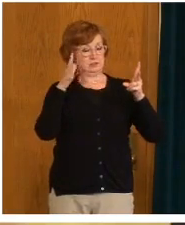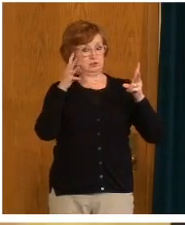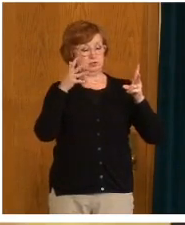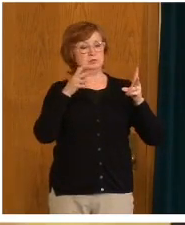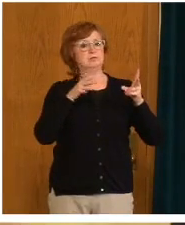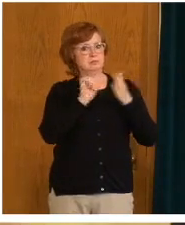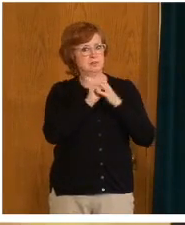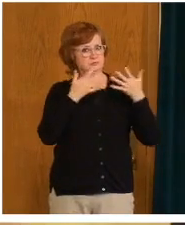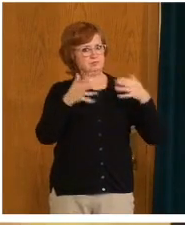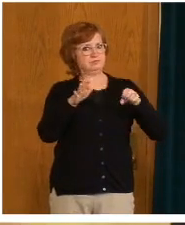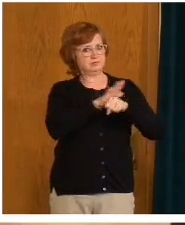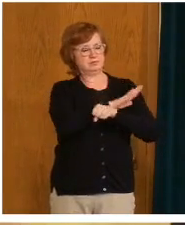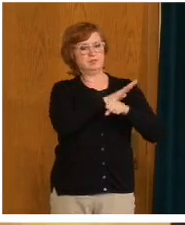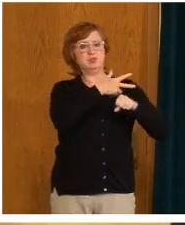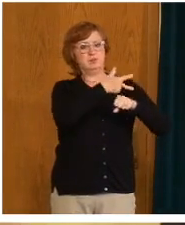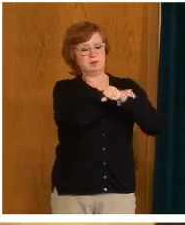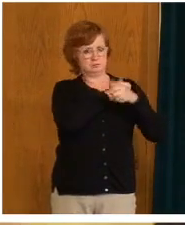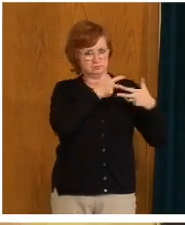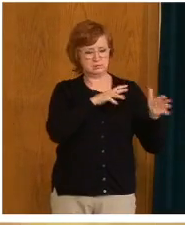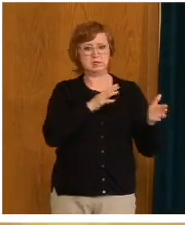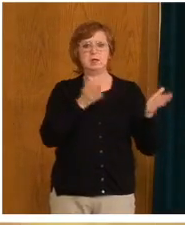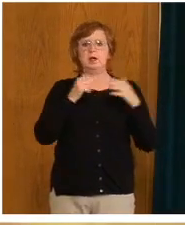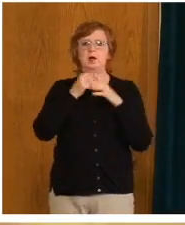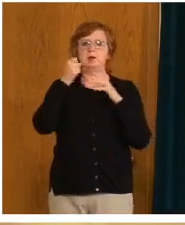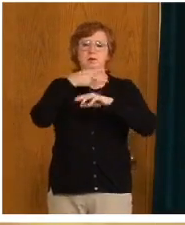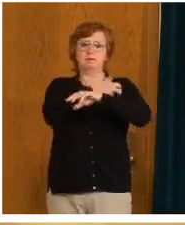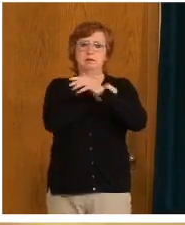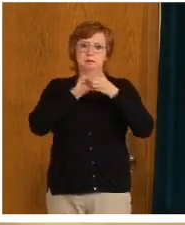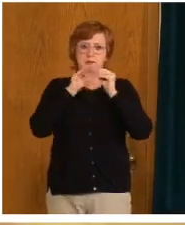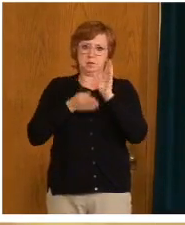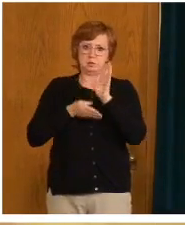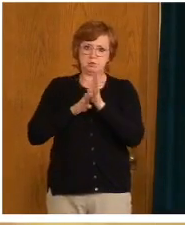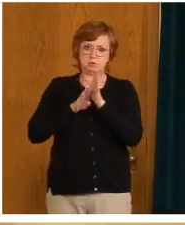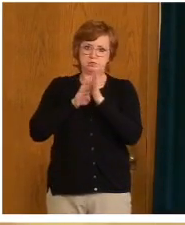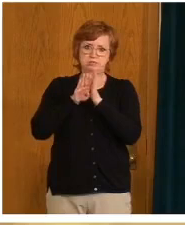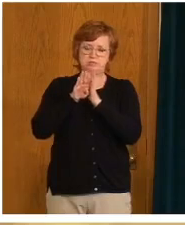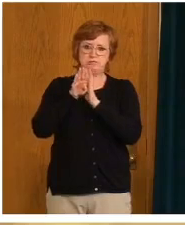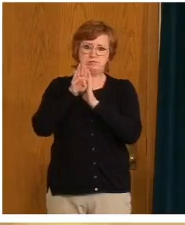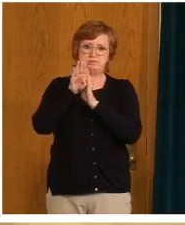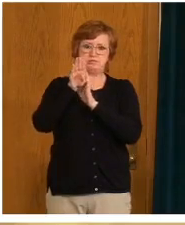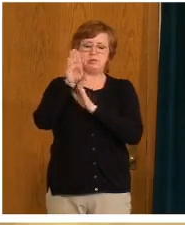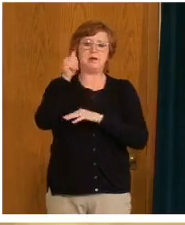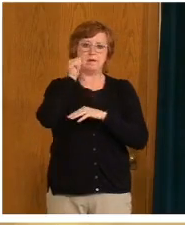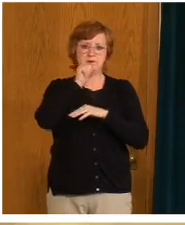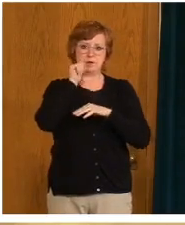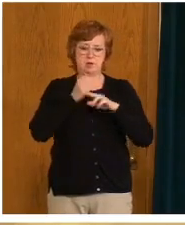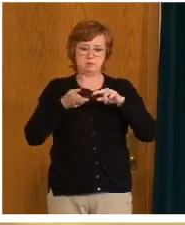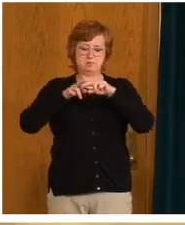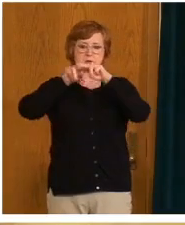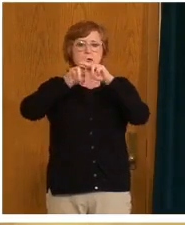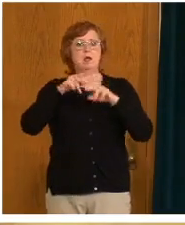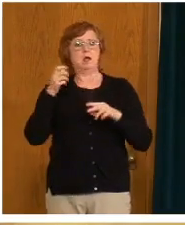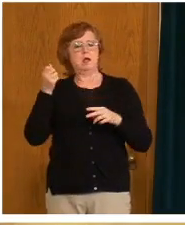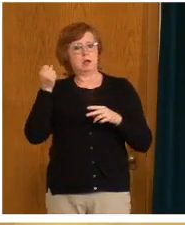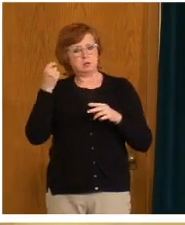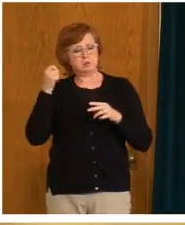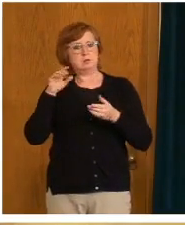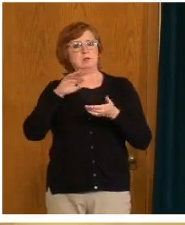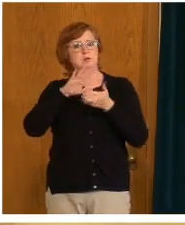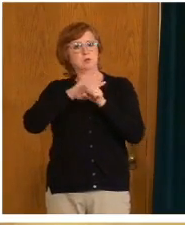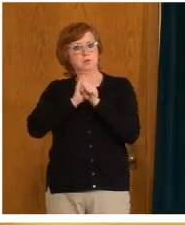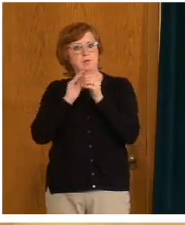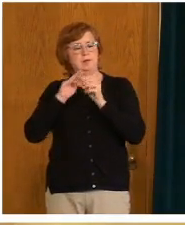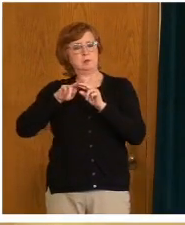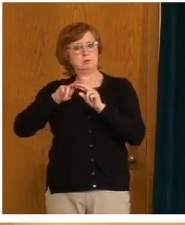considered fully vaccinated. As our vaccine numbers continue to go up each and every day, the number of new cases in Saskatchewan does continue to